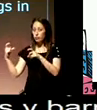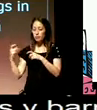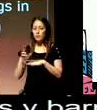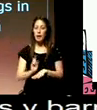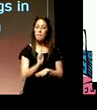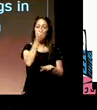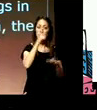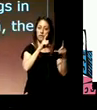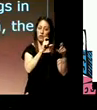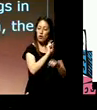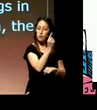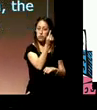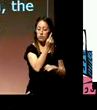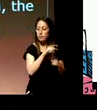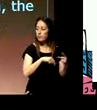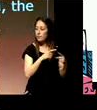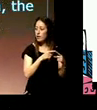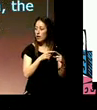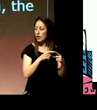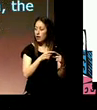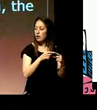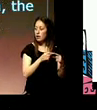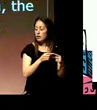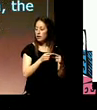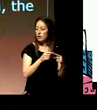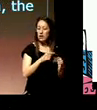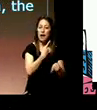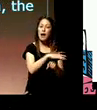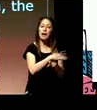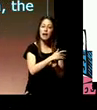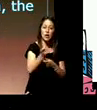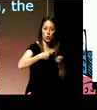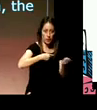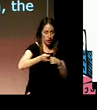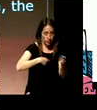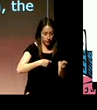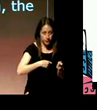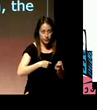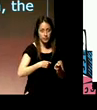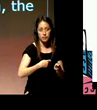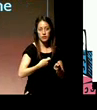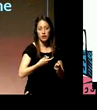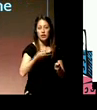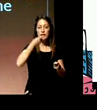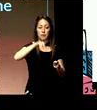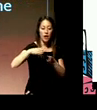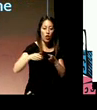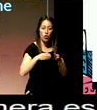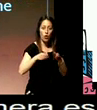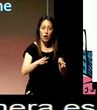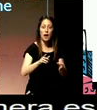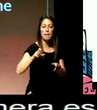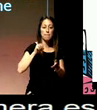actually the shopping street in the pedestrian area, and they have just been